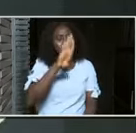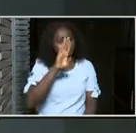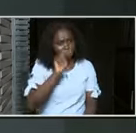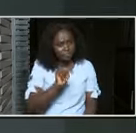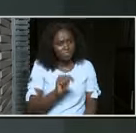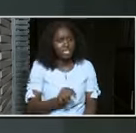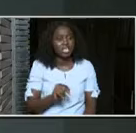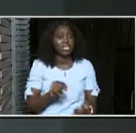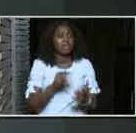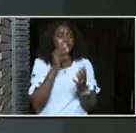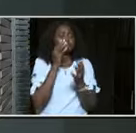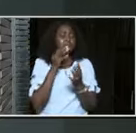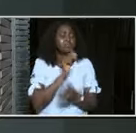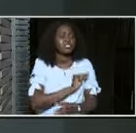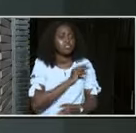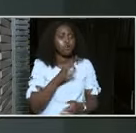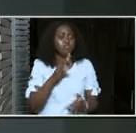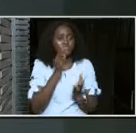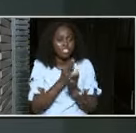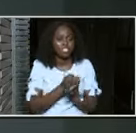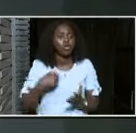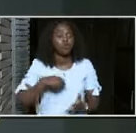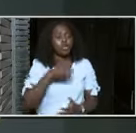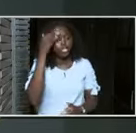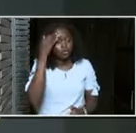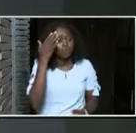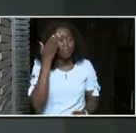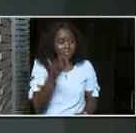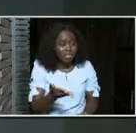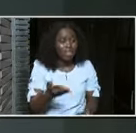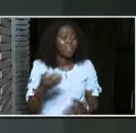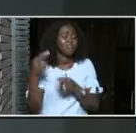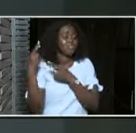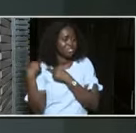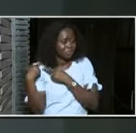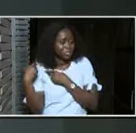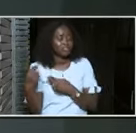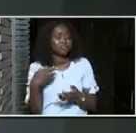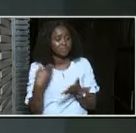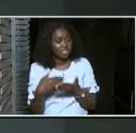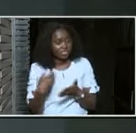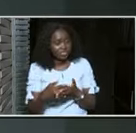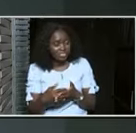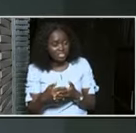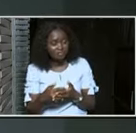Finance, we know their responsibility. Monetary and so on.